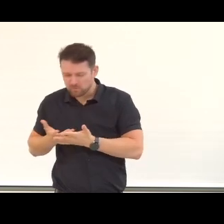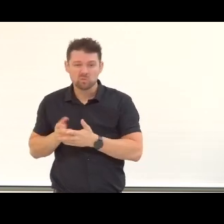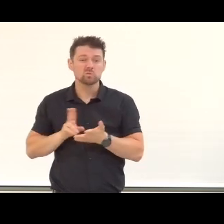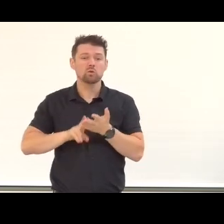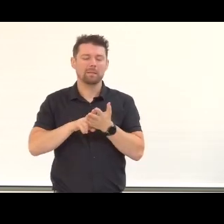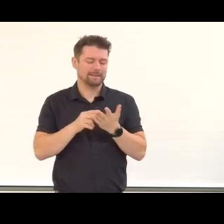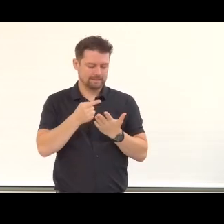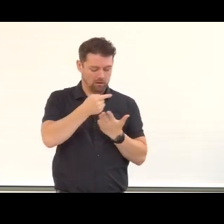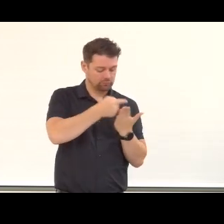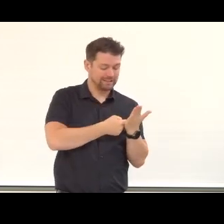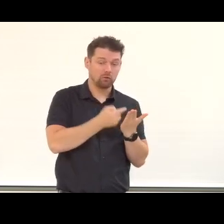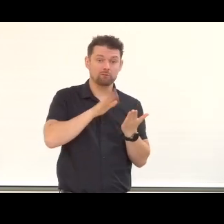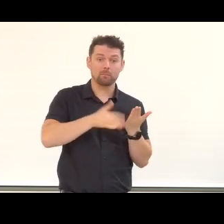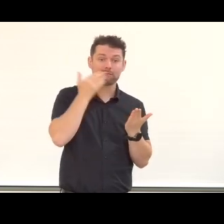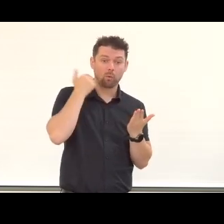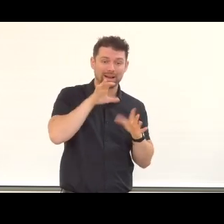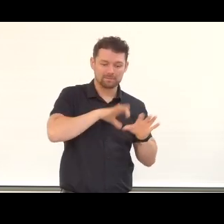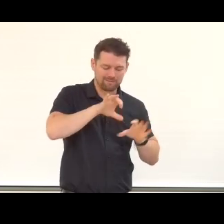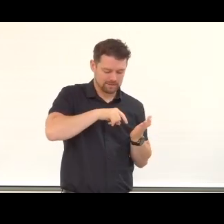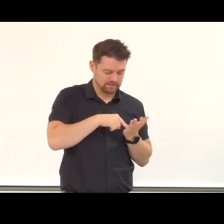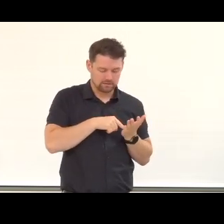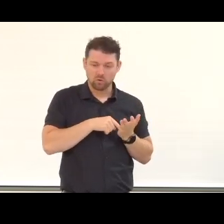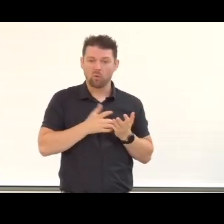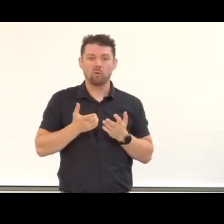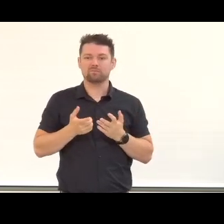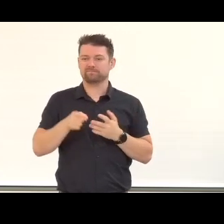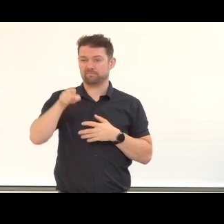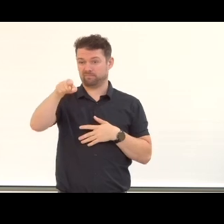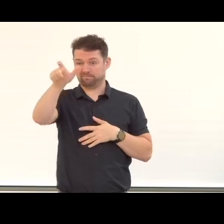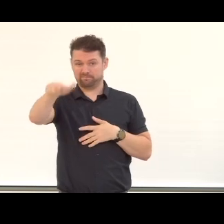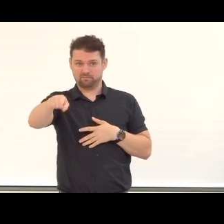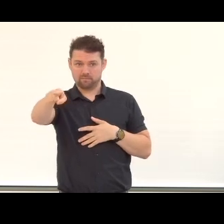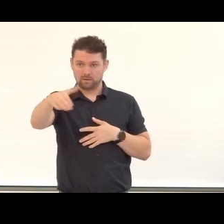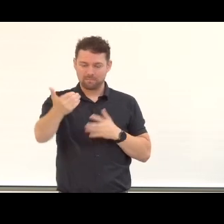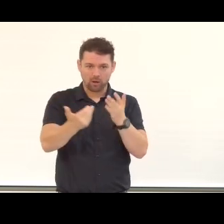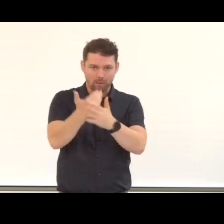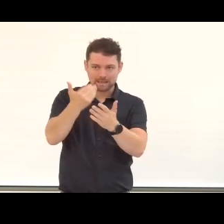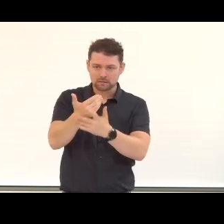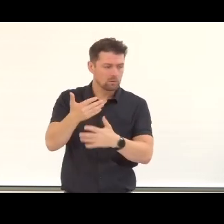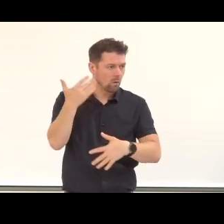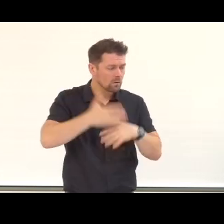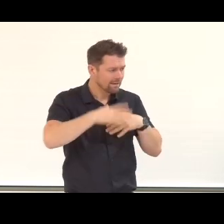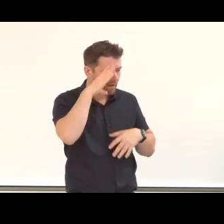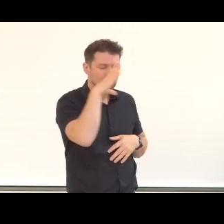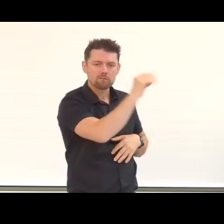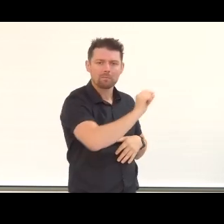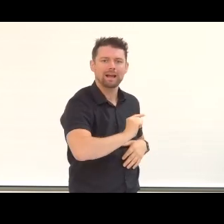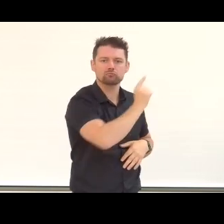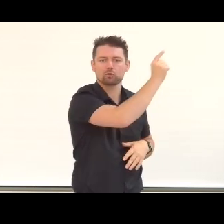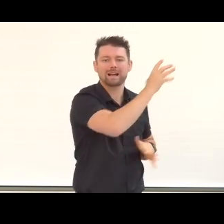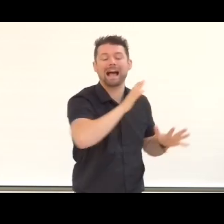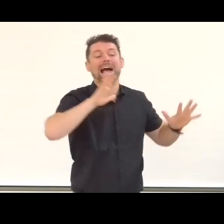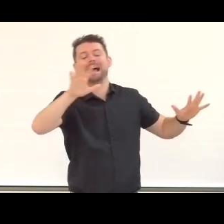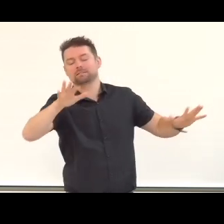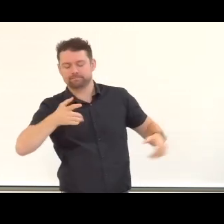updated procedure from one of the experiments of our external partners that got an update overnight. Nobody told the Analogue astronauts, and that's our duty.